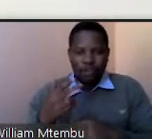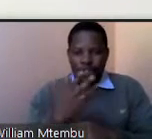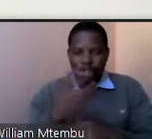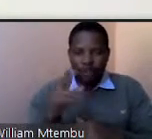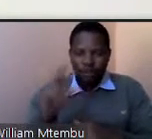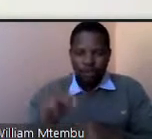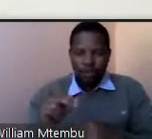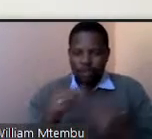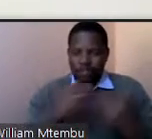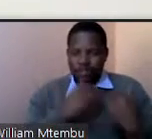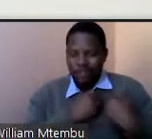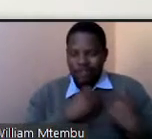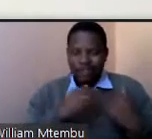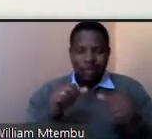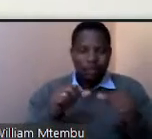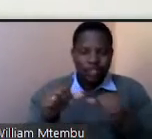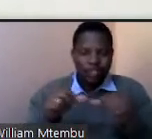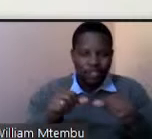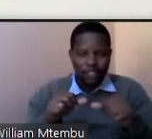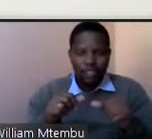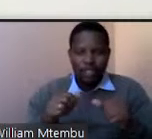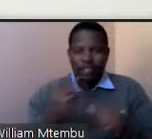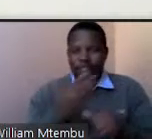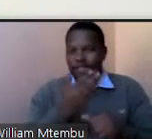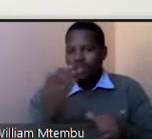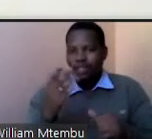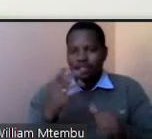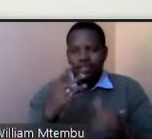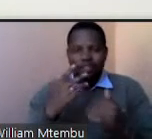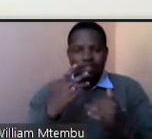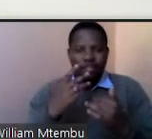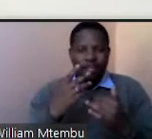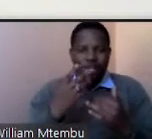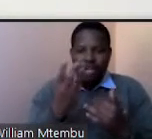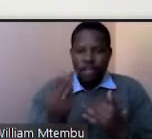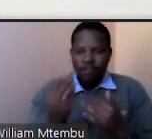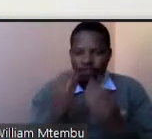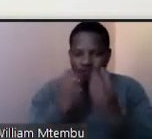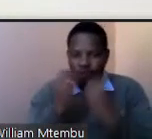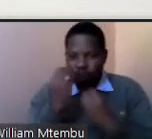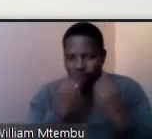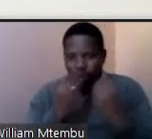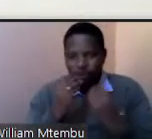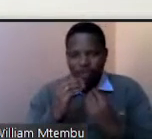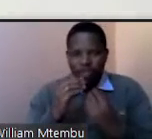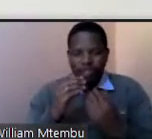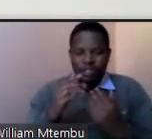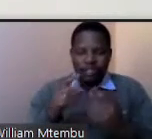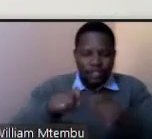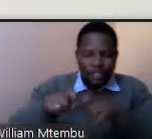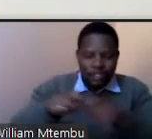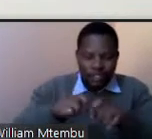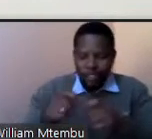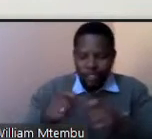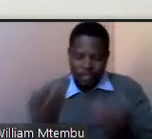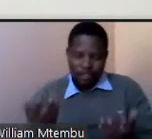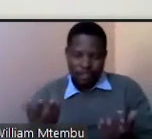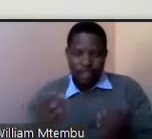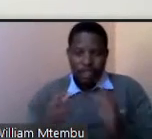biosecurity measures, so they end up having to eat food that is not tested. An example was made